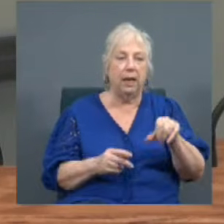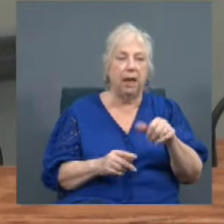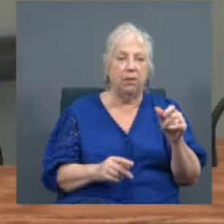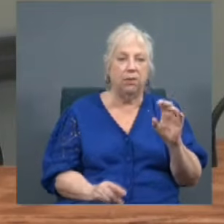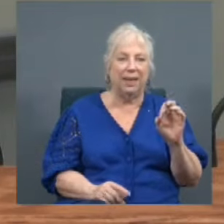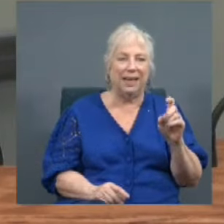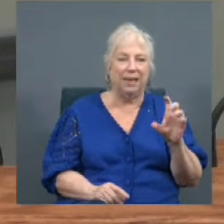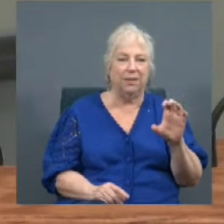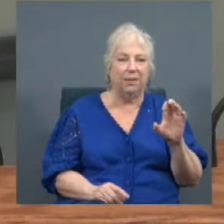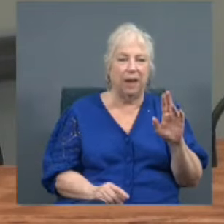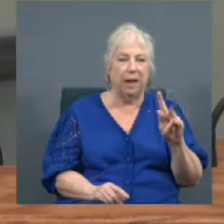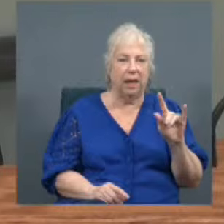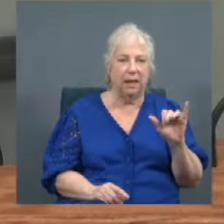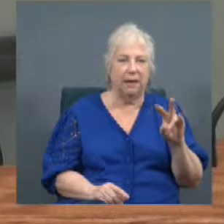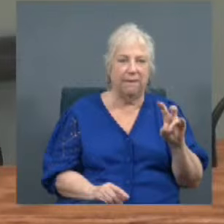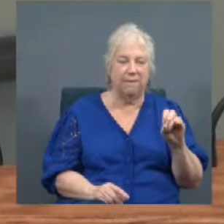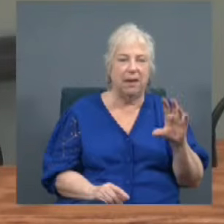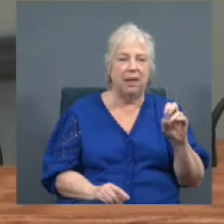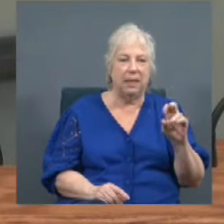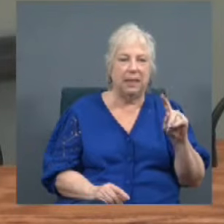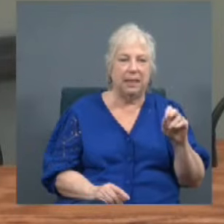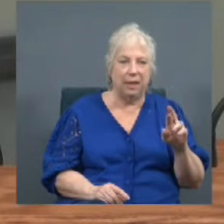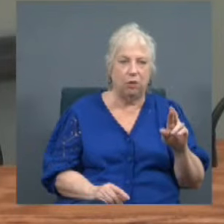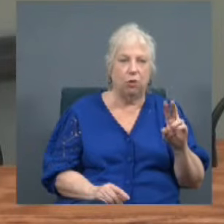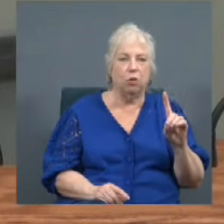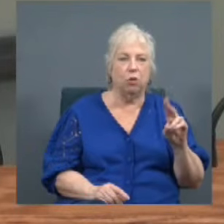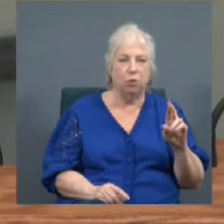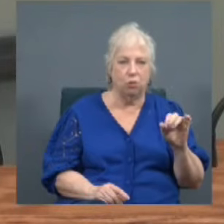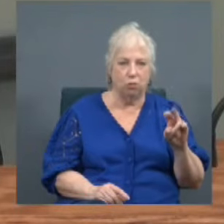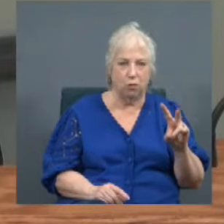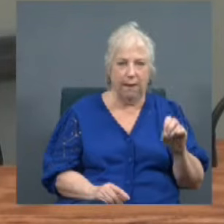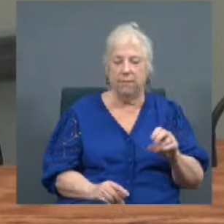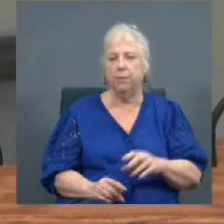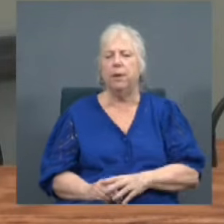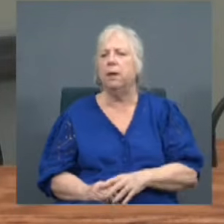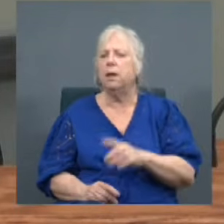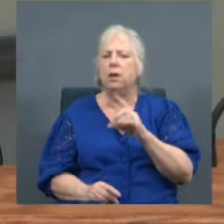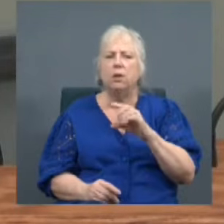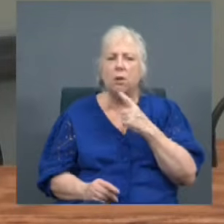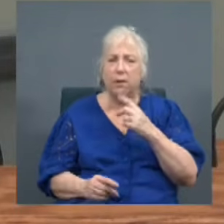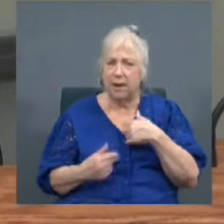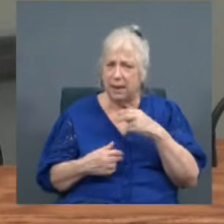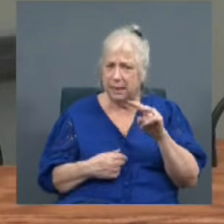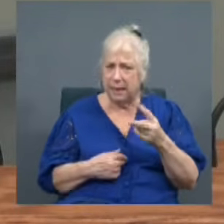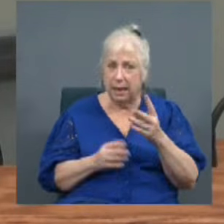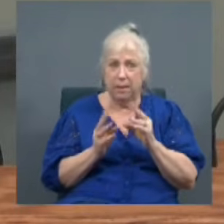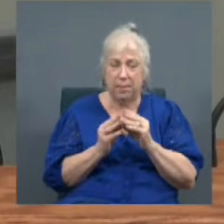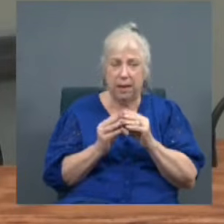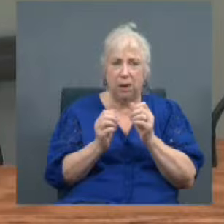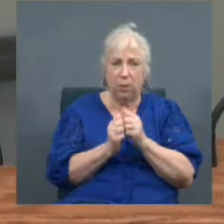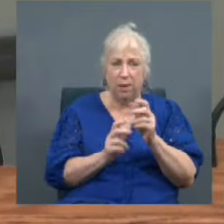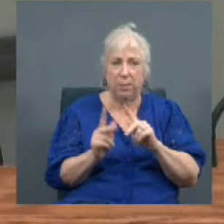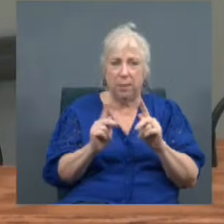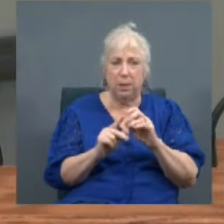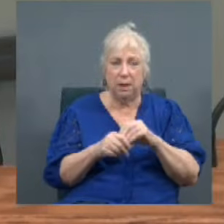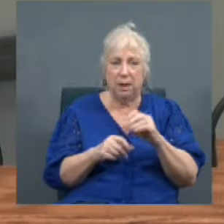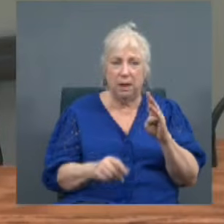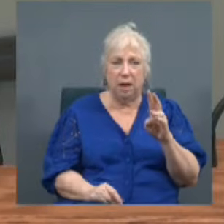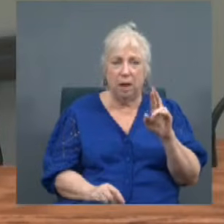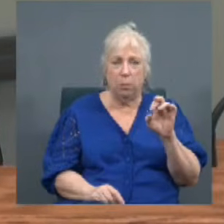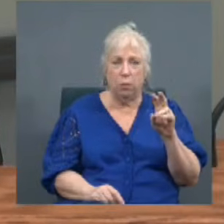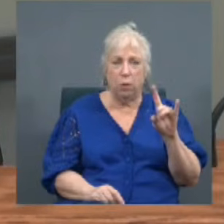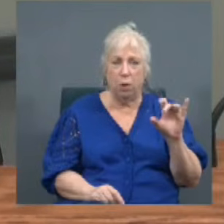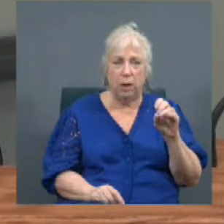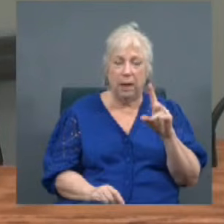okay. So there's been a second meeting with the neighborhood? Yes. Okay, I guess I didn't get that